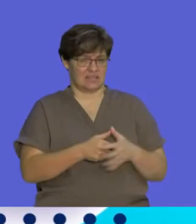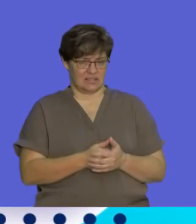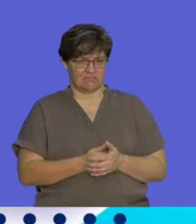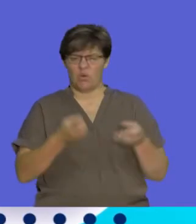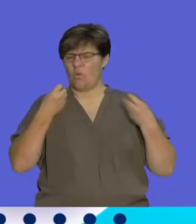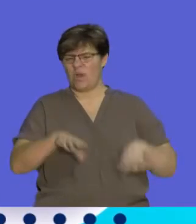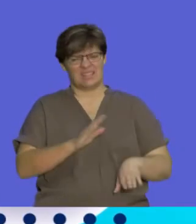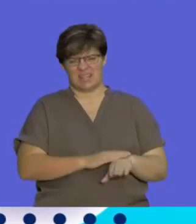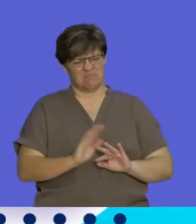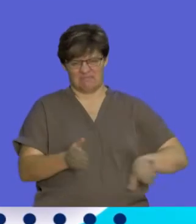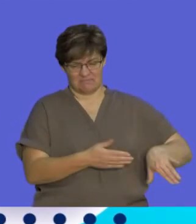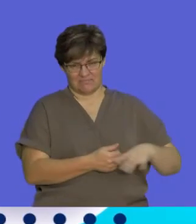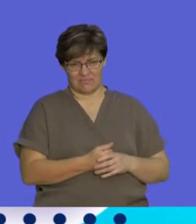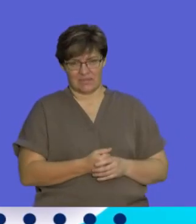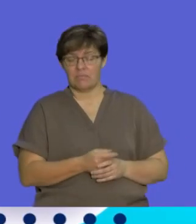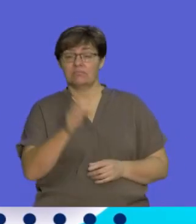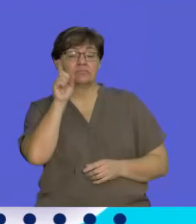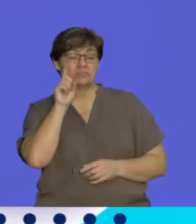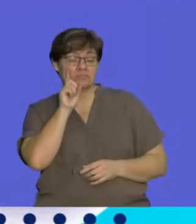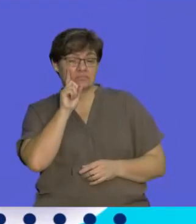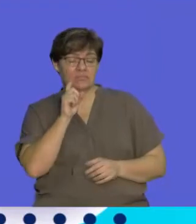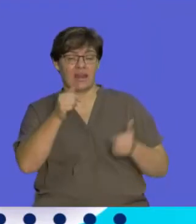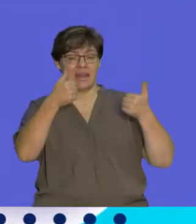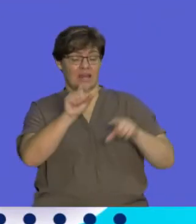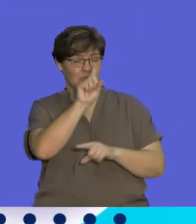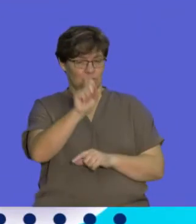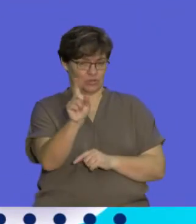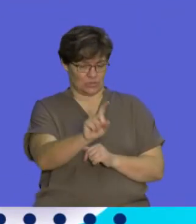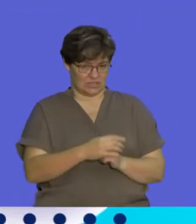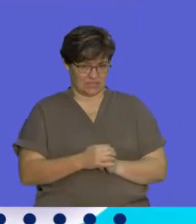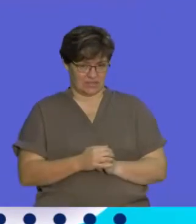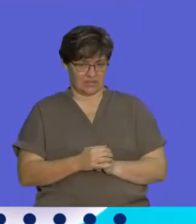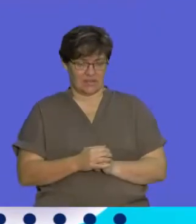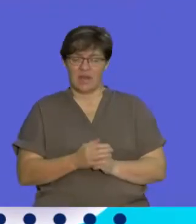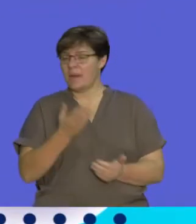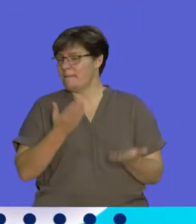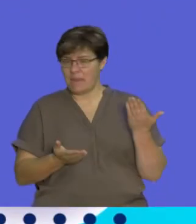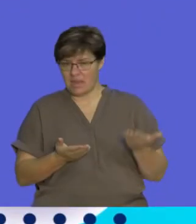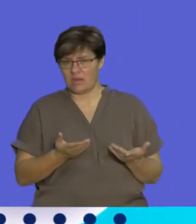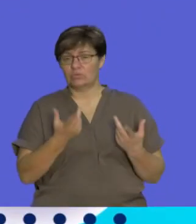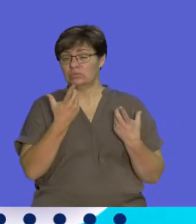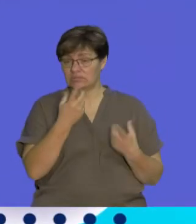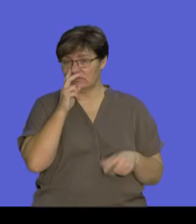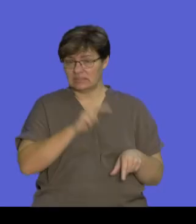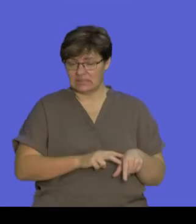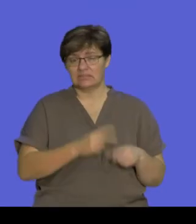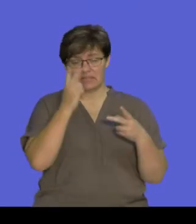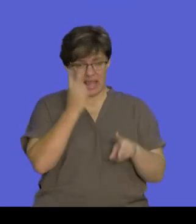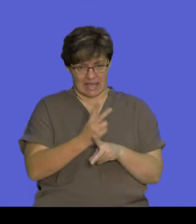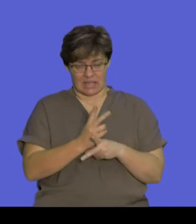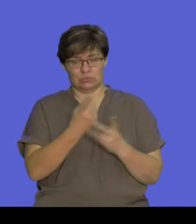time doing that. Let's have a look at what the next question is, because we might not need to do all of those